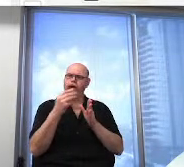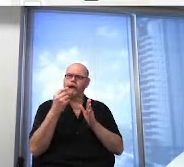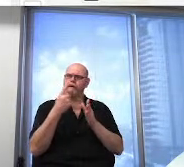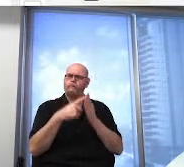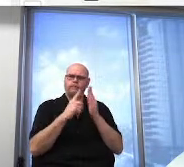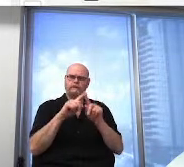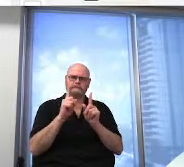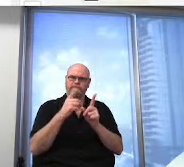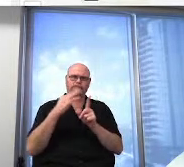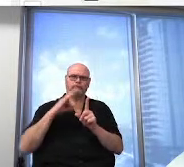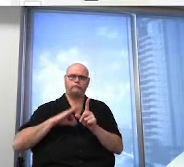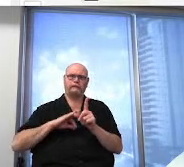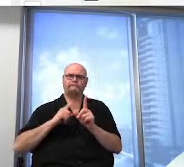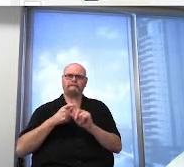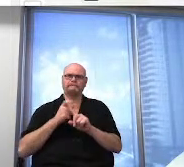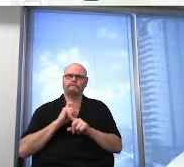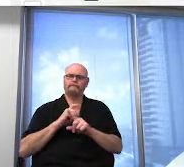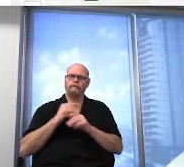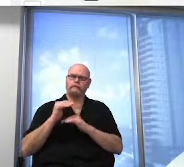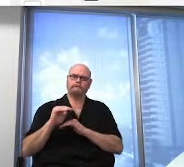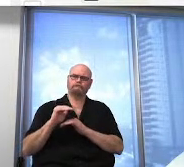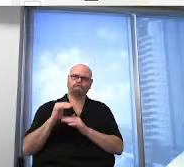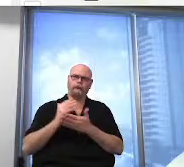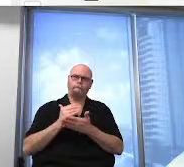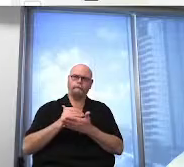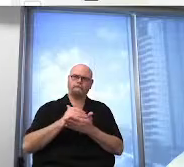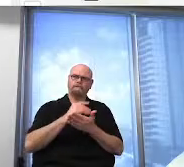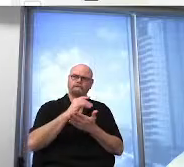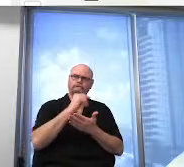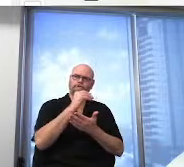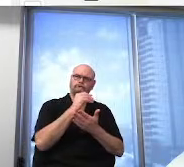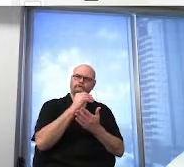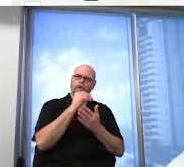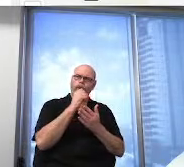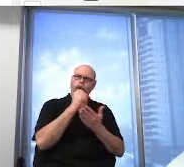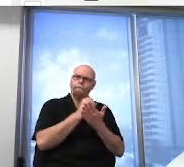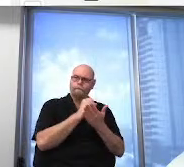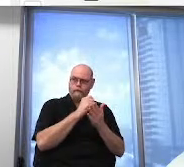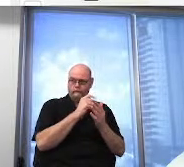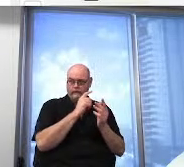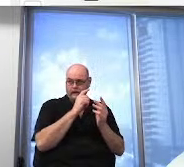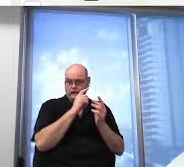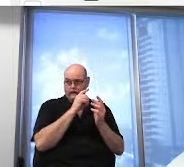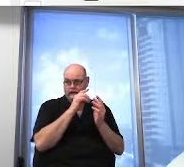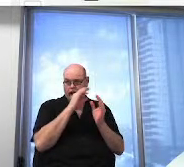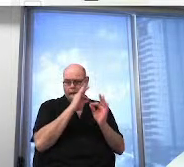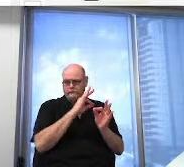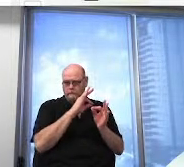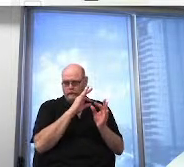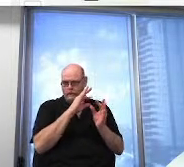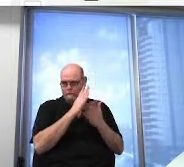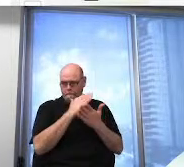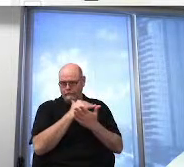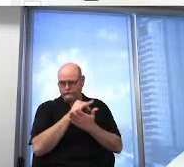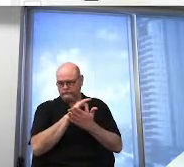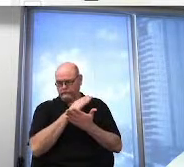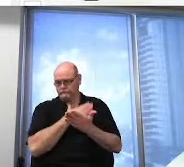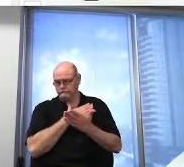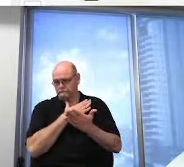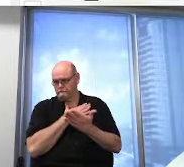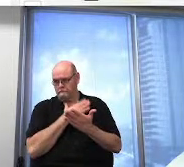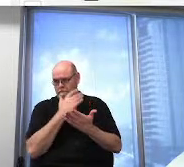benefits that they'll get from the constrained budget to approve the optimal budget. That's my line of thought and